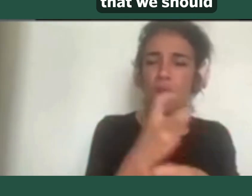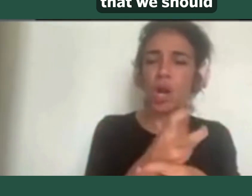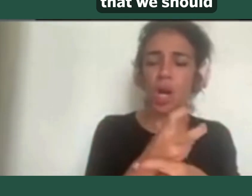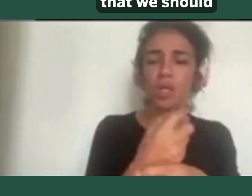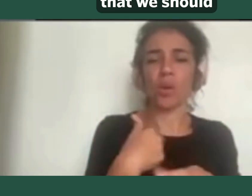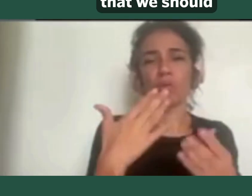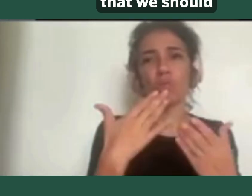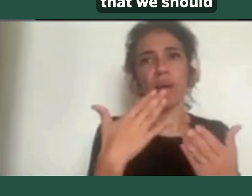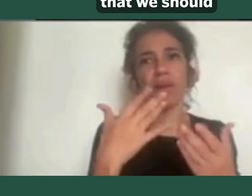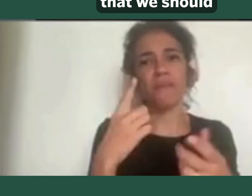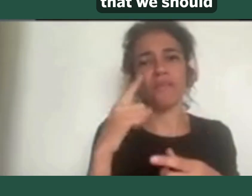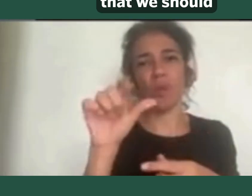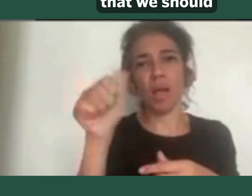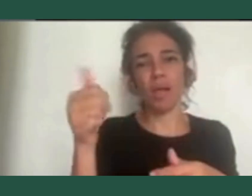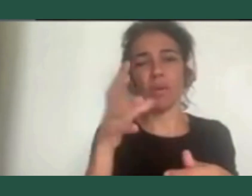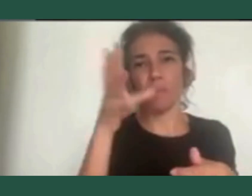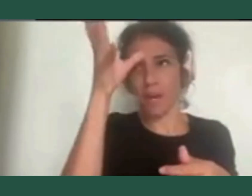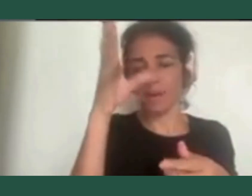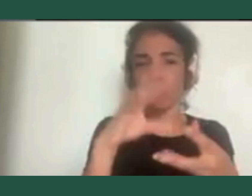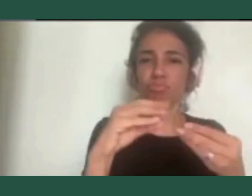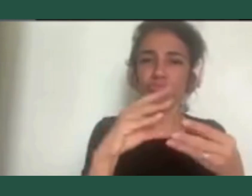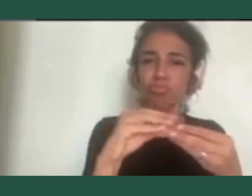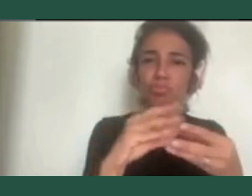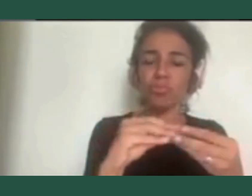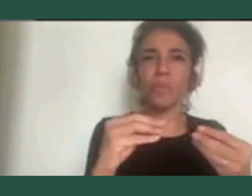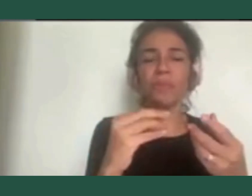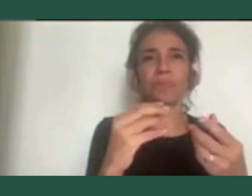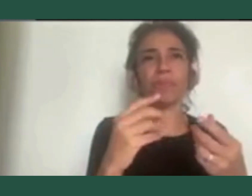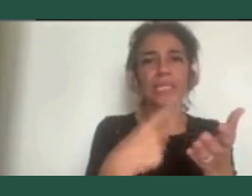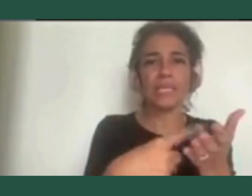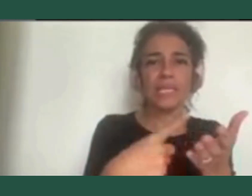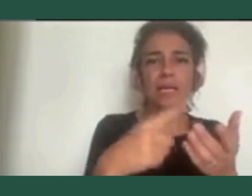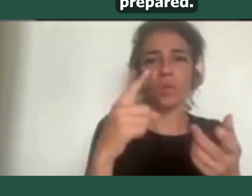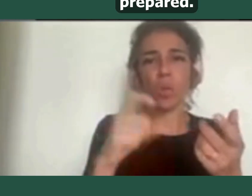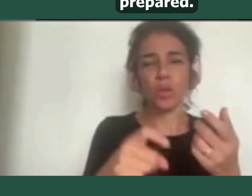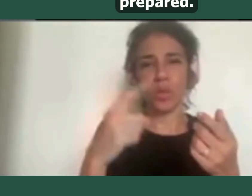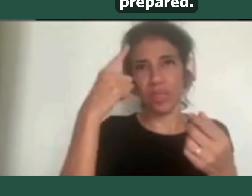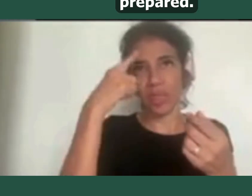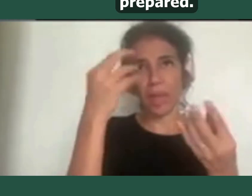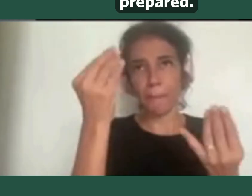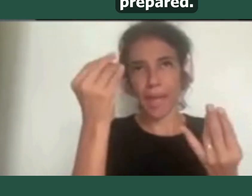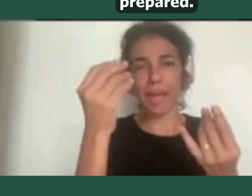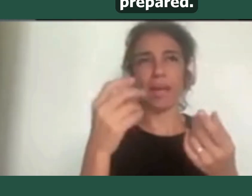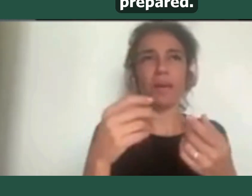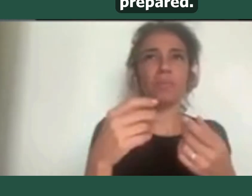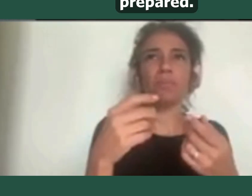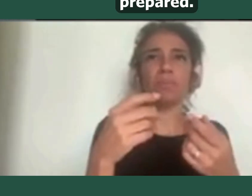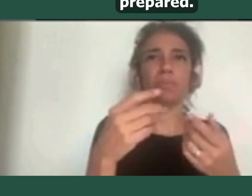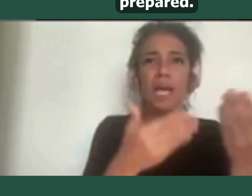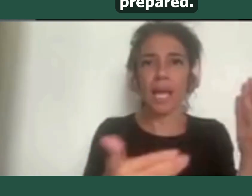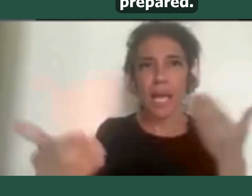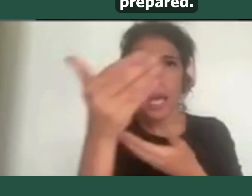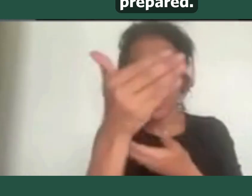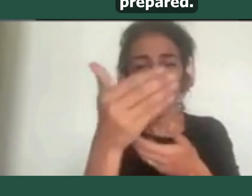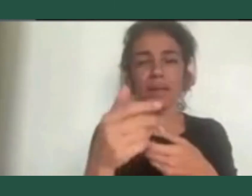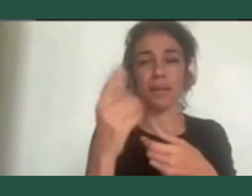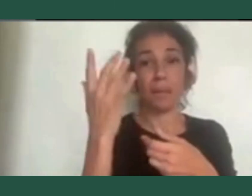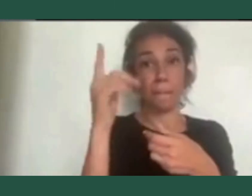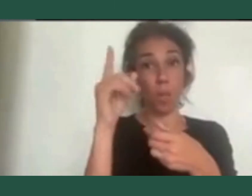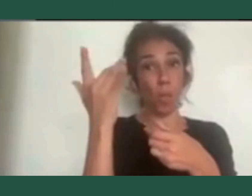today to talk about all the things that we should think about in ahead of time because we literally were not